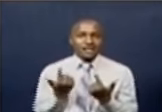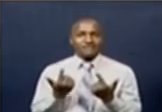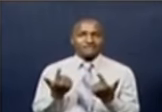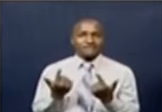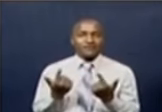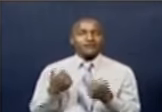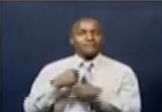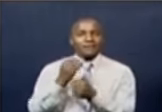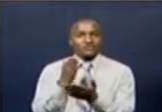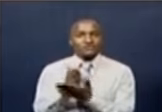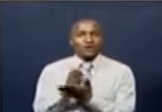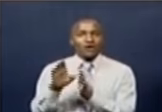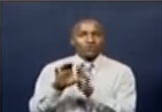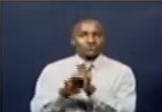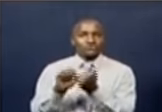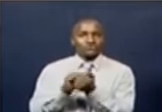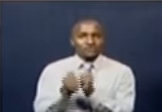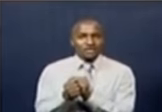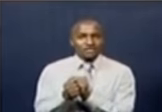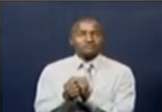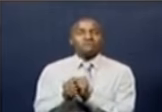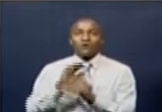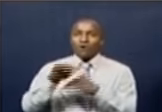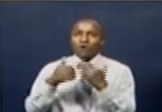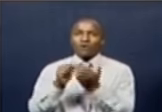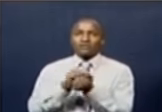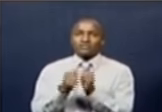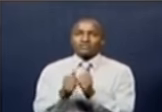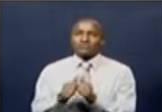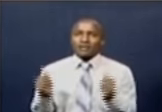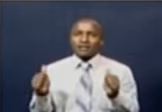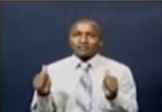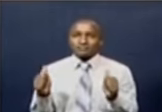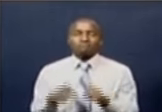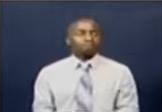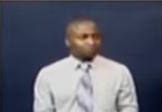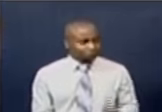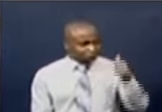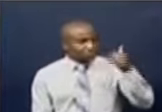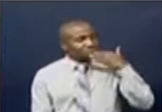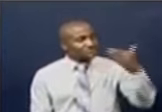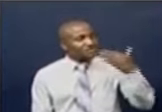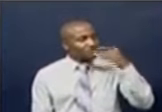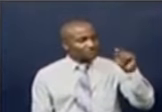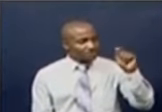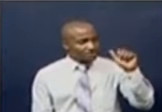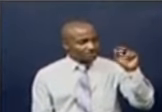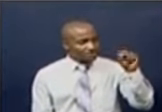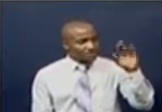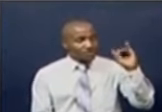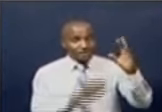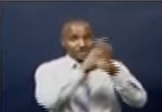we change and change forever. So. Okay, thank you very much. Moses Tanui joining us via